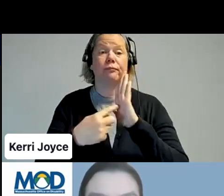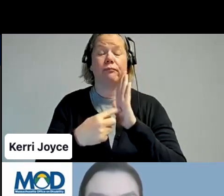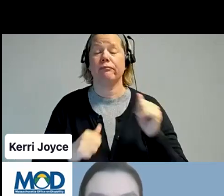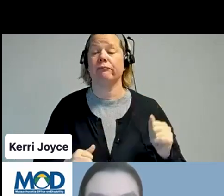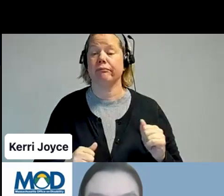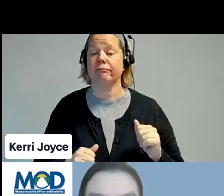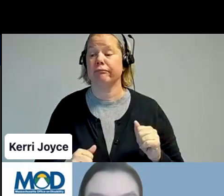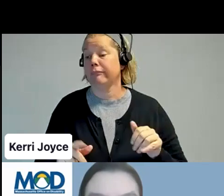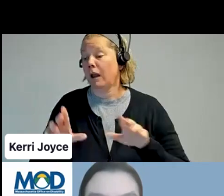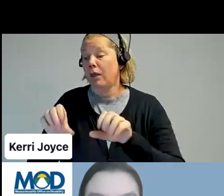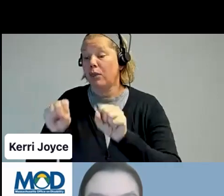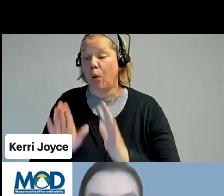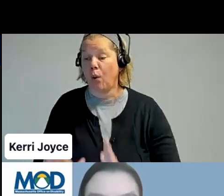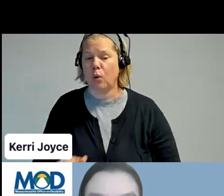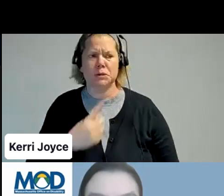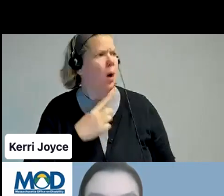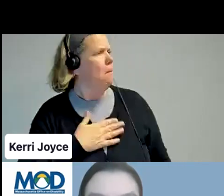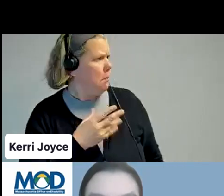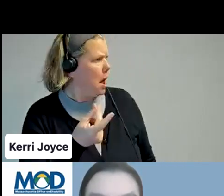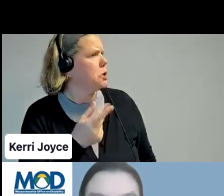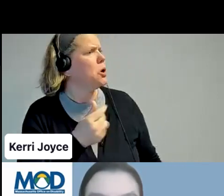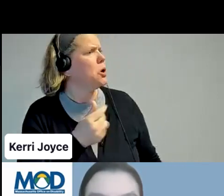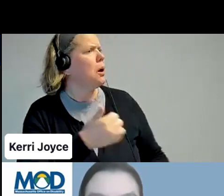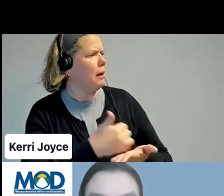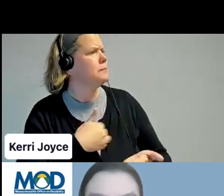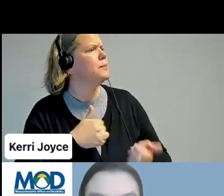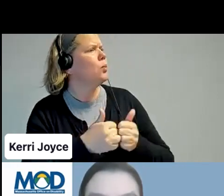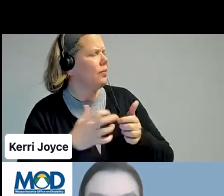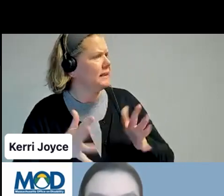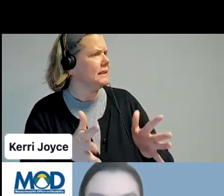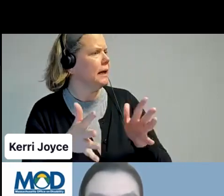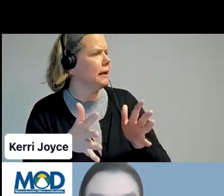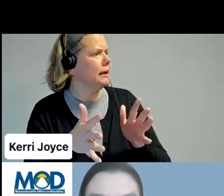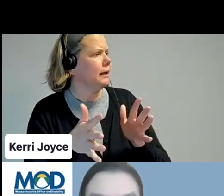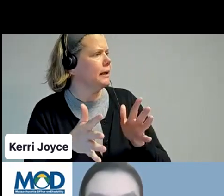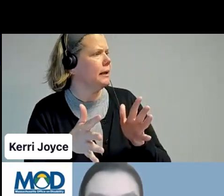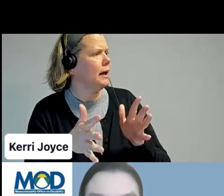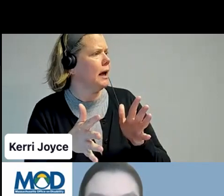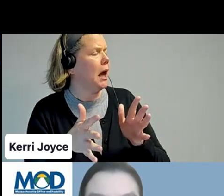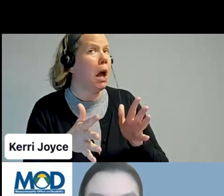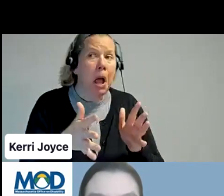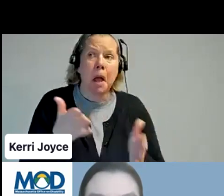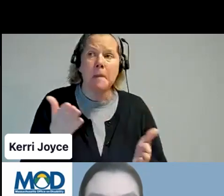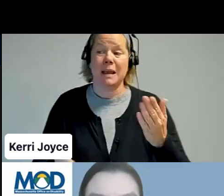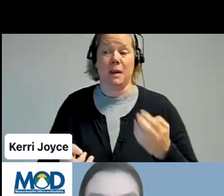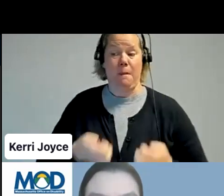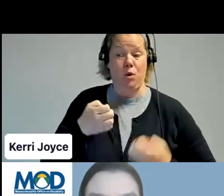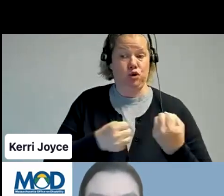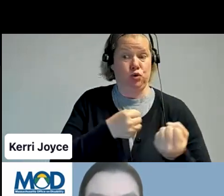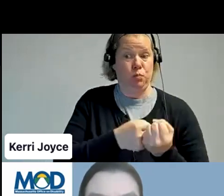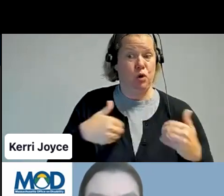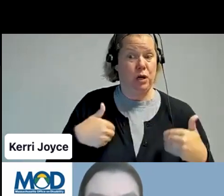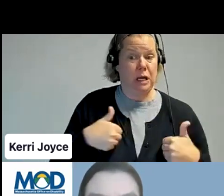if the owner answers, my dog helps me with anxiety, that could be an emotional support animal, or it